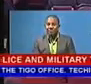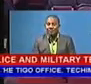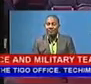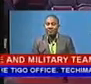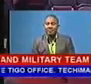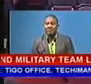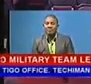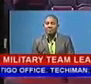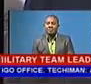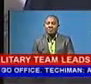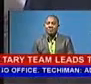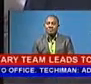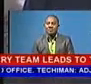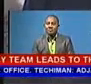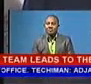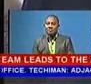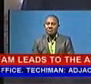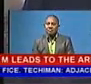Was it the one? That is so.